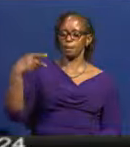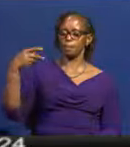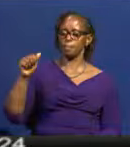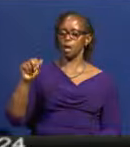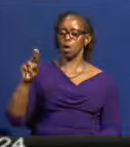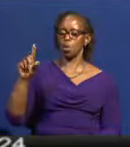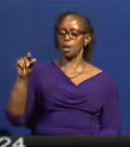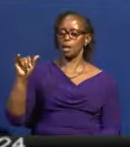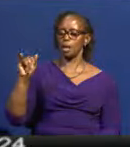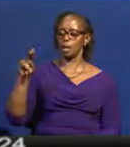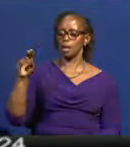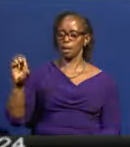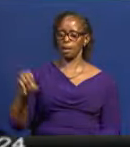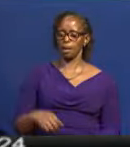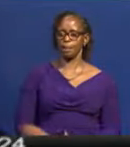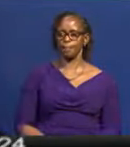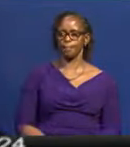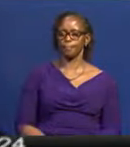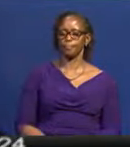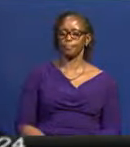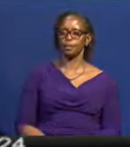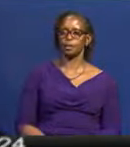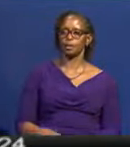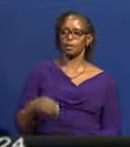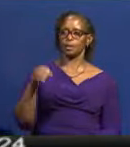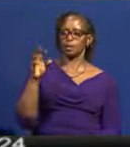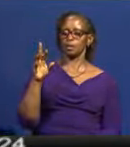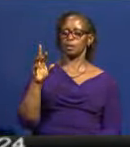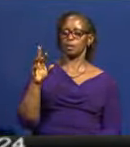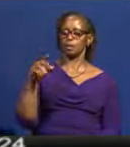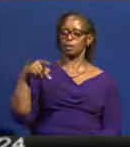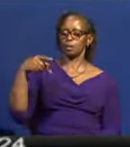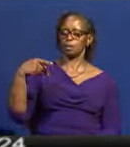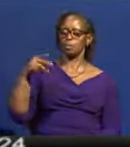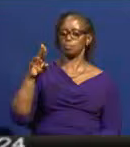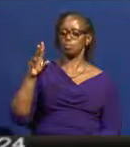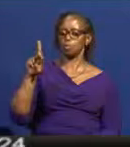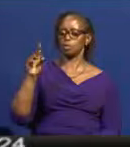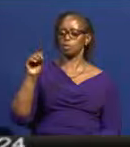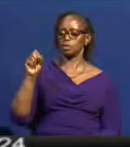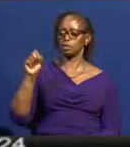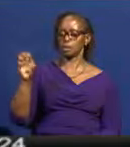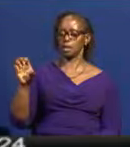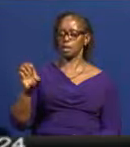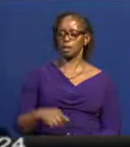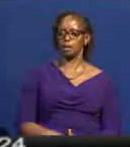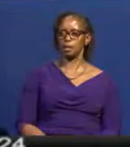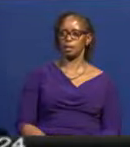Pauline Lengimis, Honorable Dr. Robert Pukose,